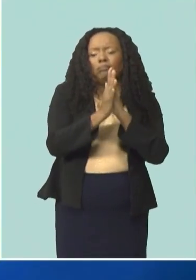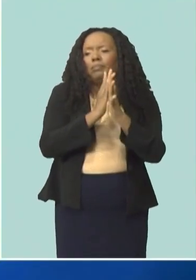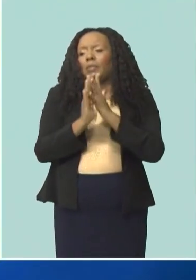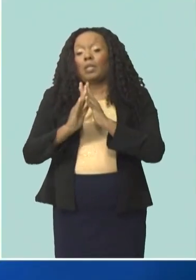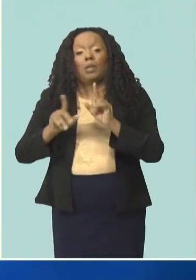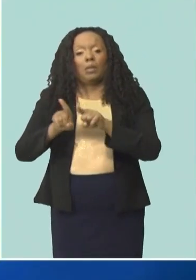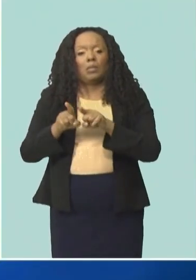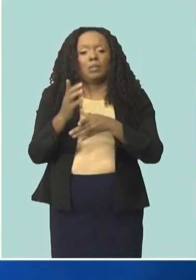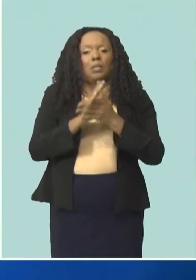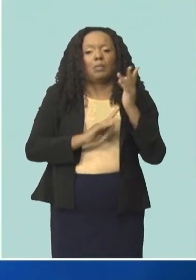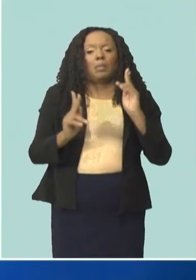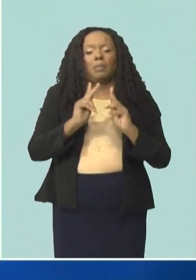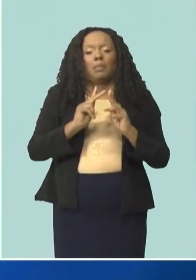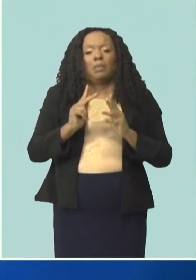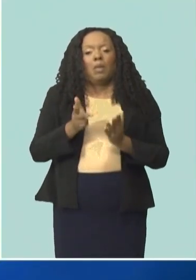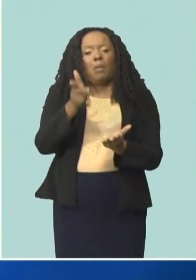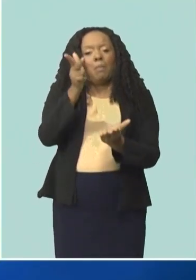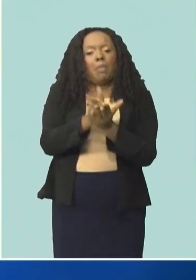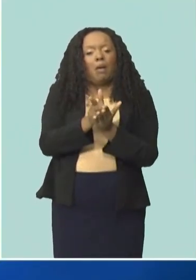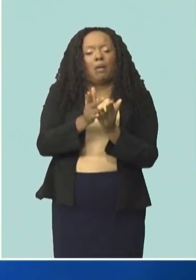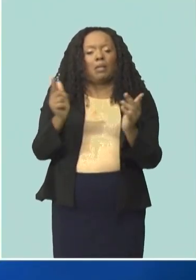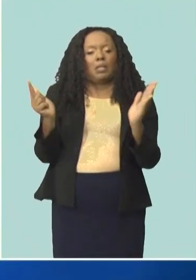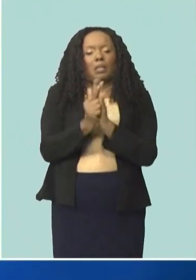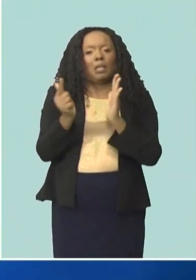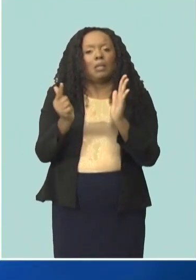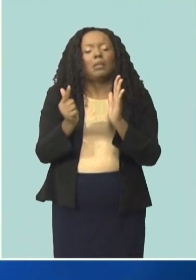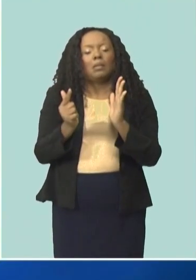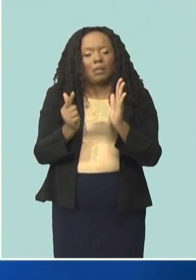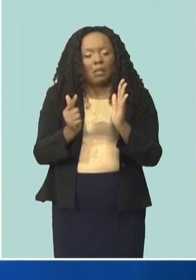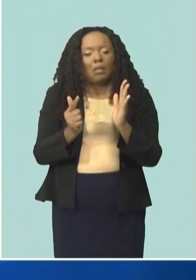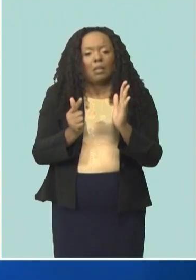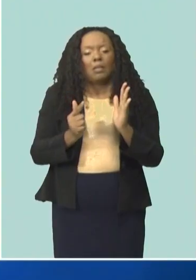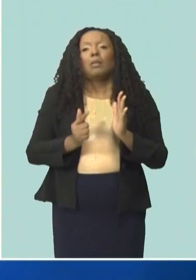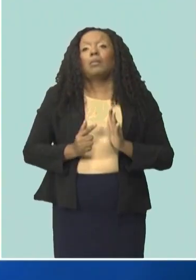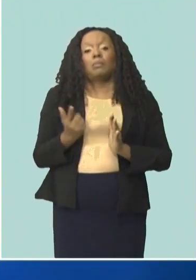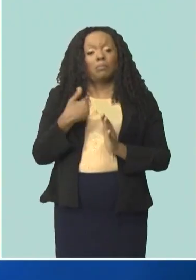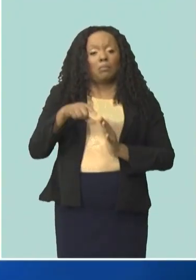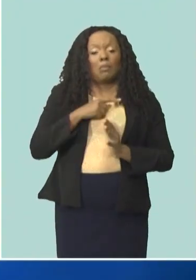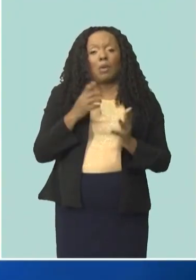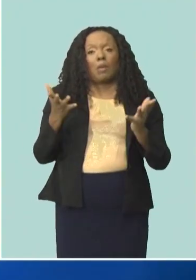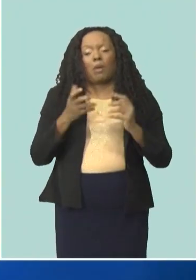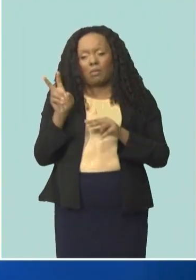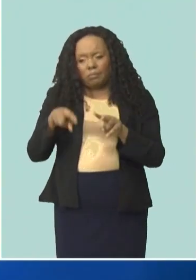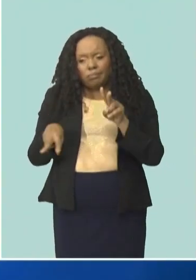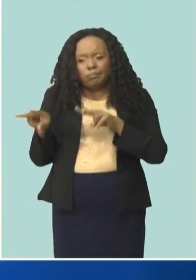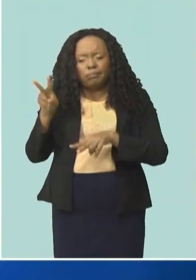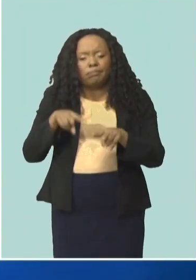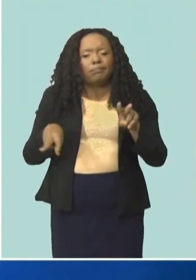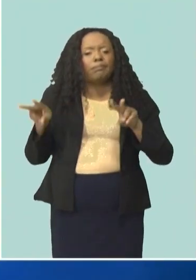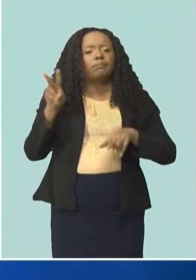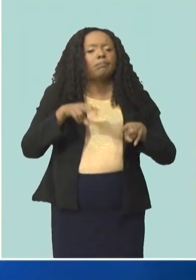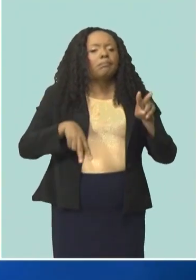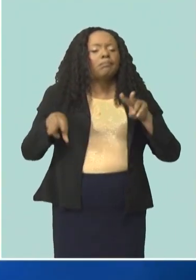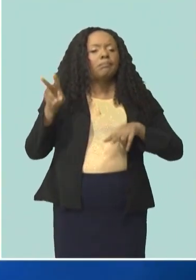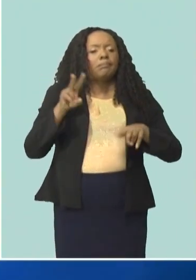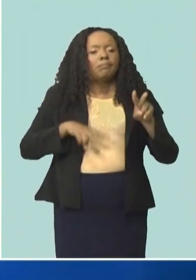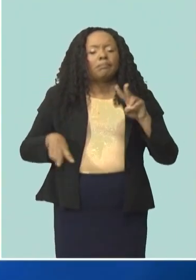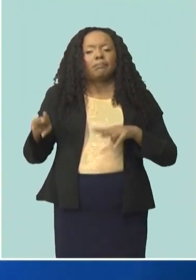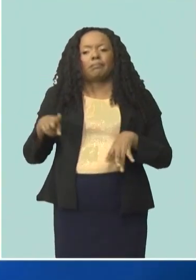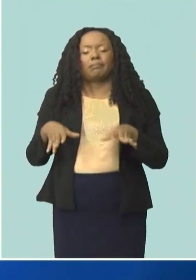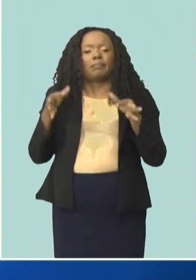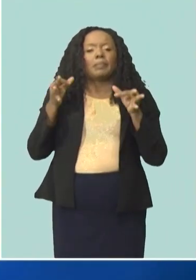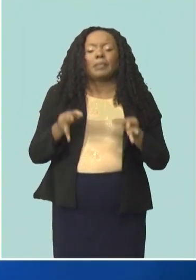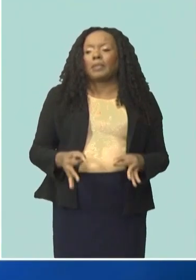we are trying to have the appropriate discussions so that we can get out, look at the roadways within Bridgetown, determine where